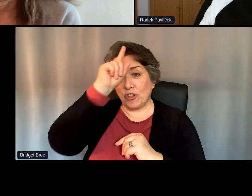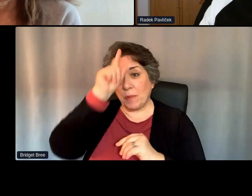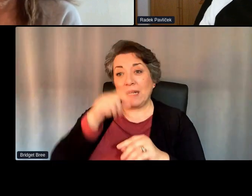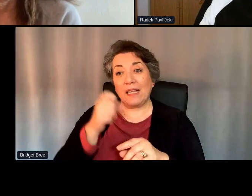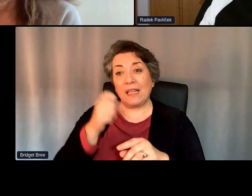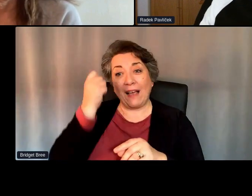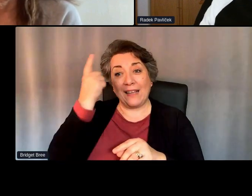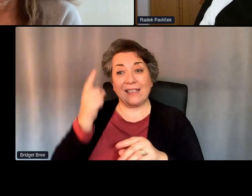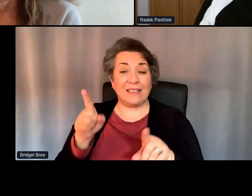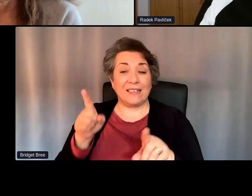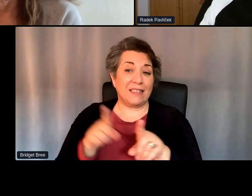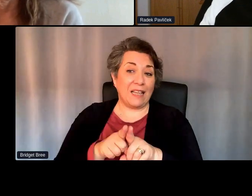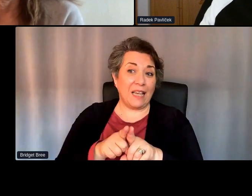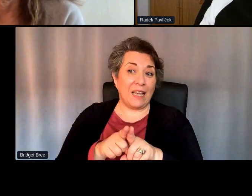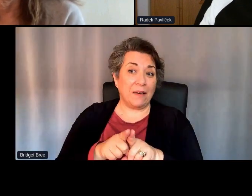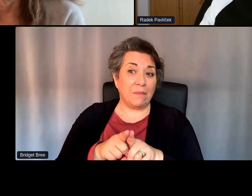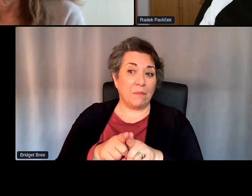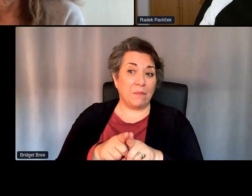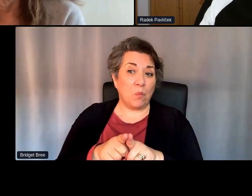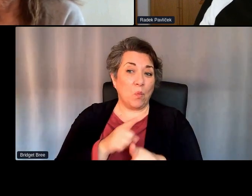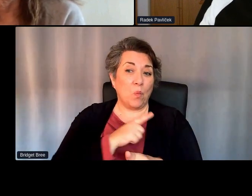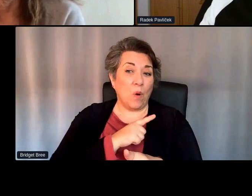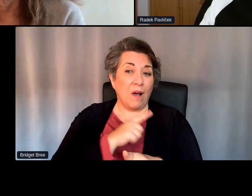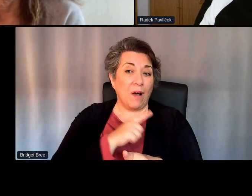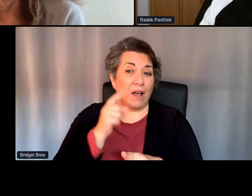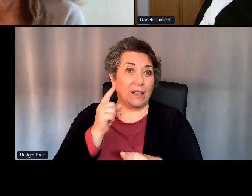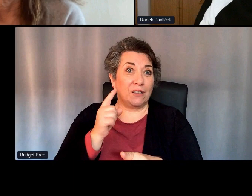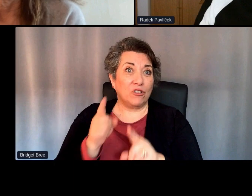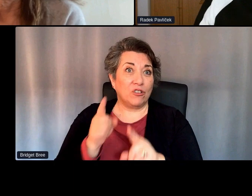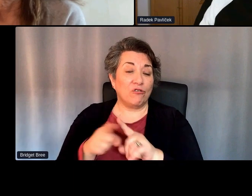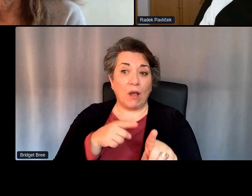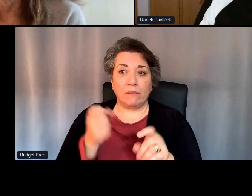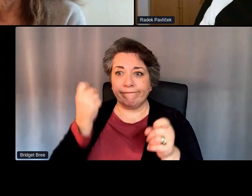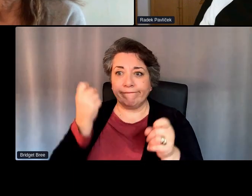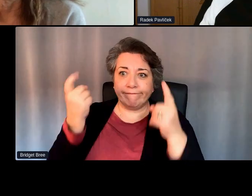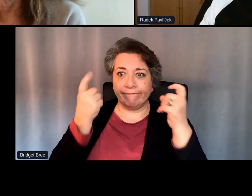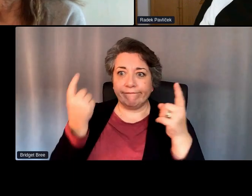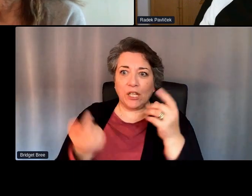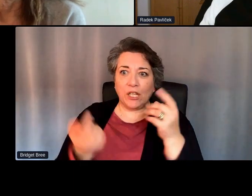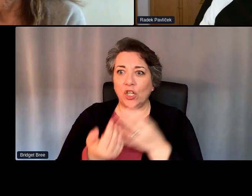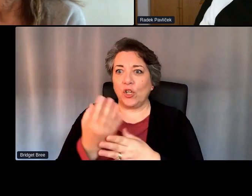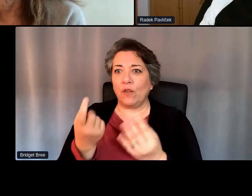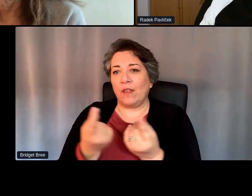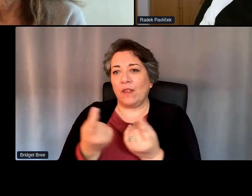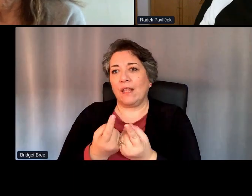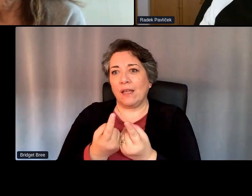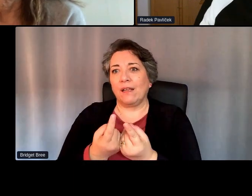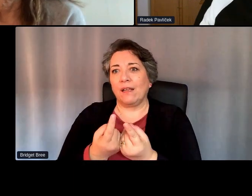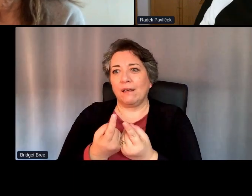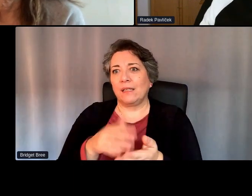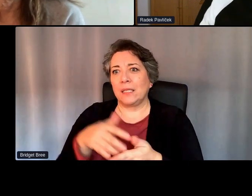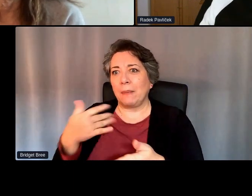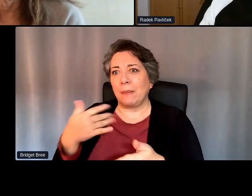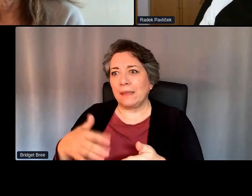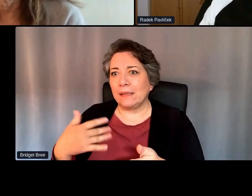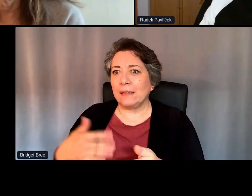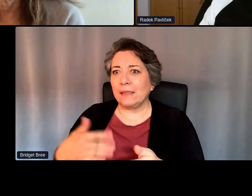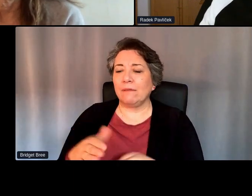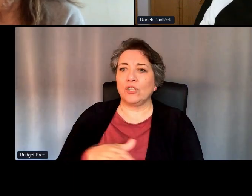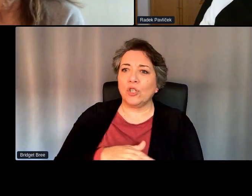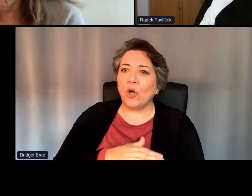the wheel and do a special exam that you have to invest a lot of money in, like Susanna mentioned, these type of certifications are